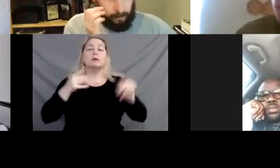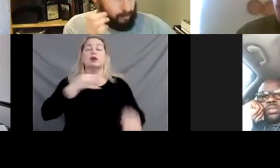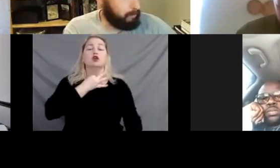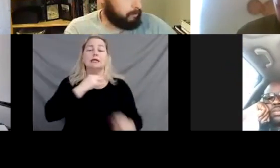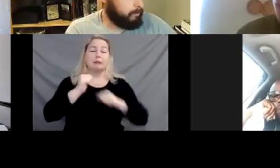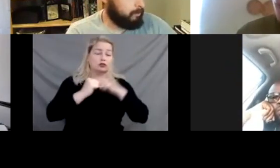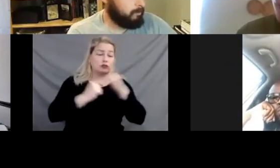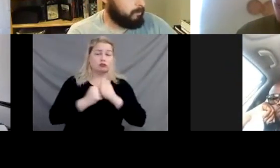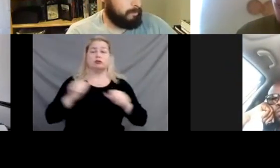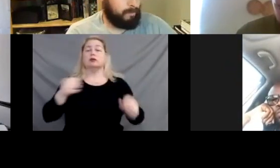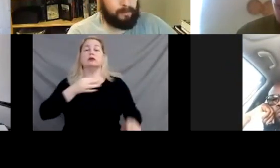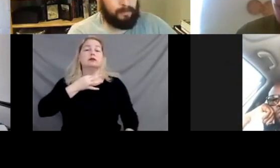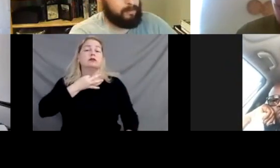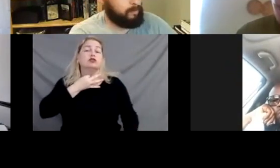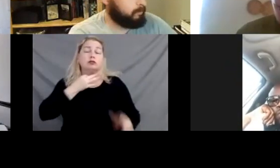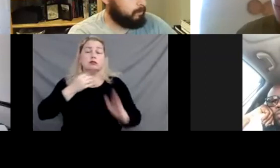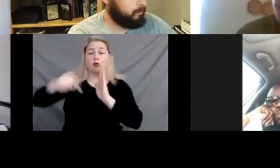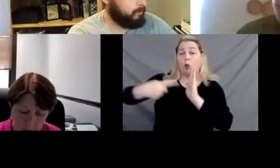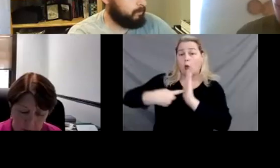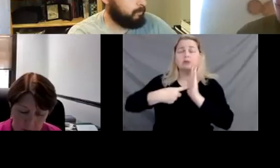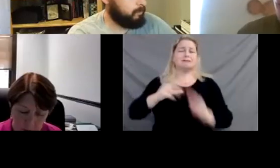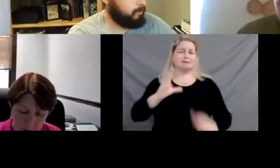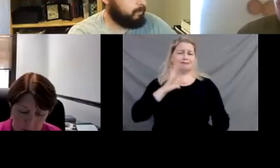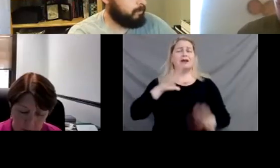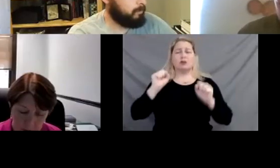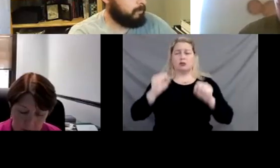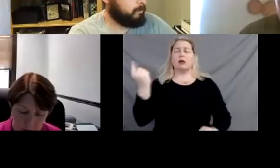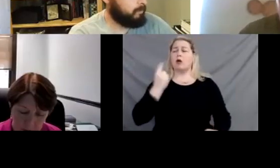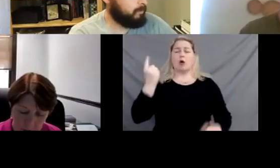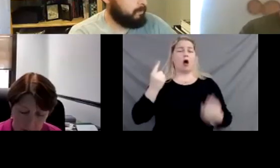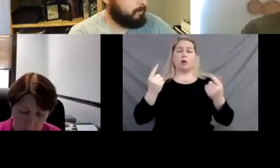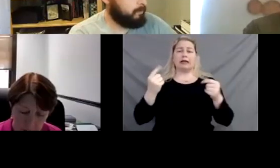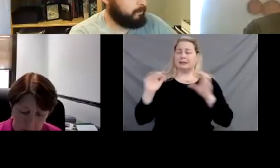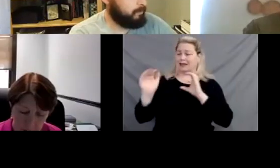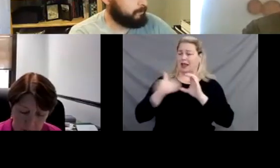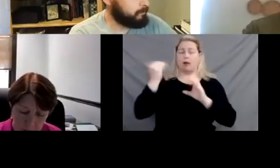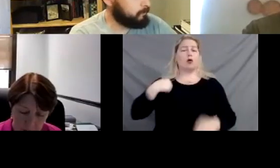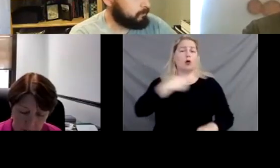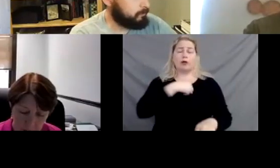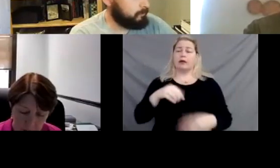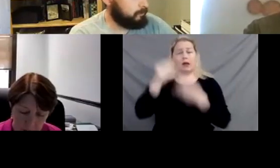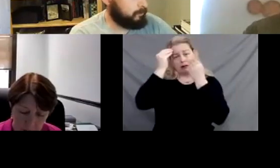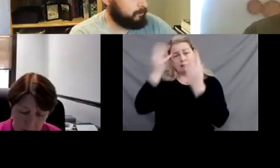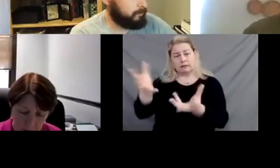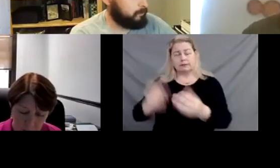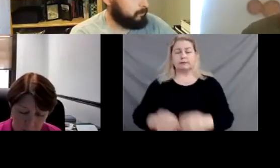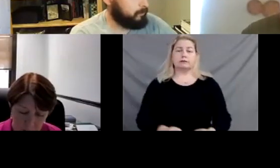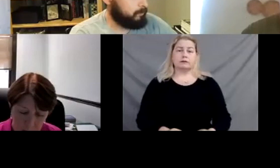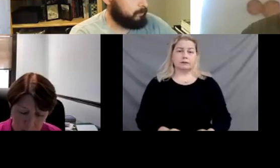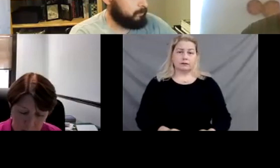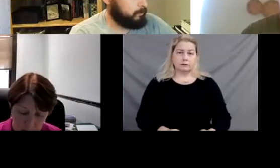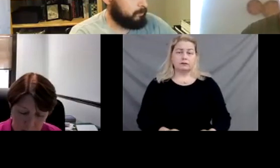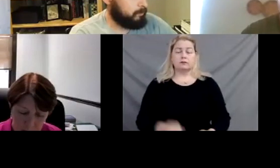there. And then we can always follow up with further guidance down the line, because we do know that this process and the mandate